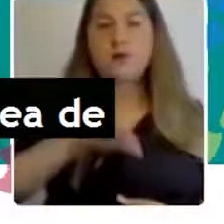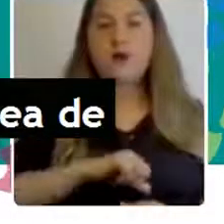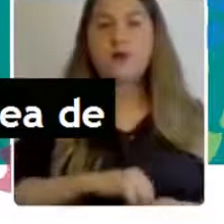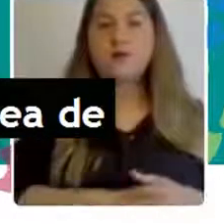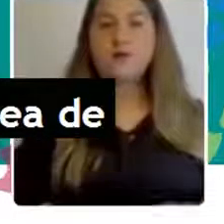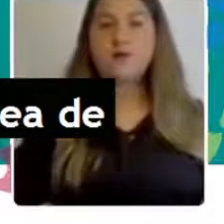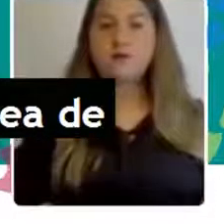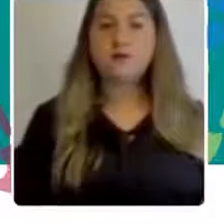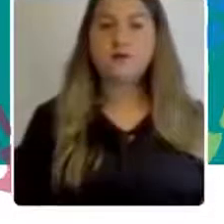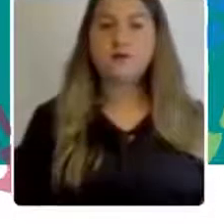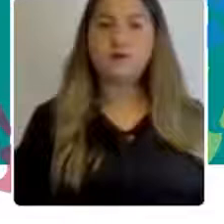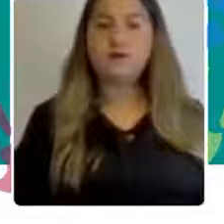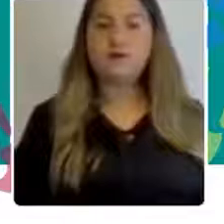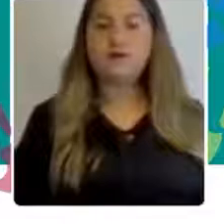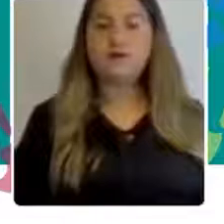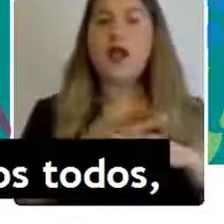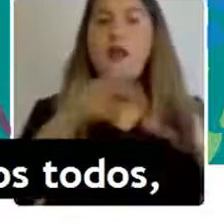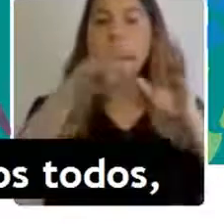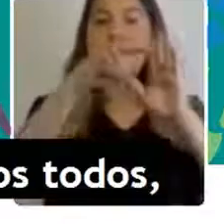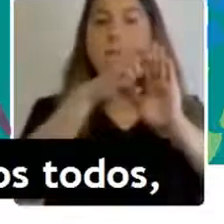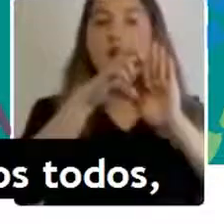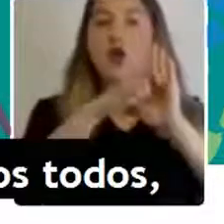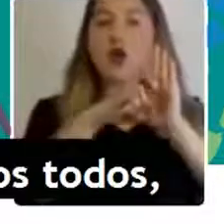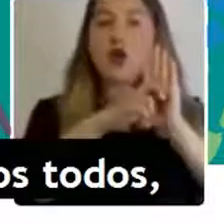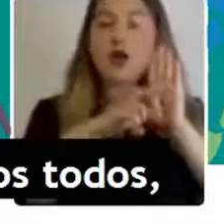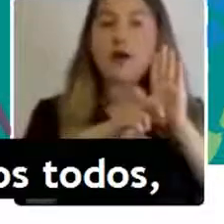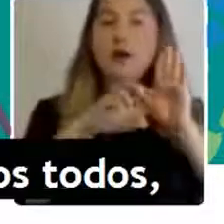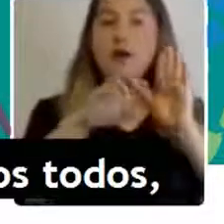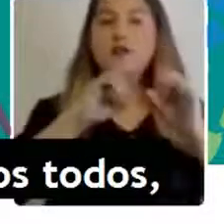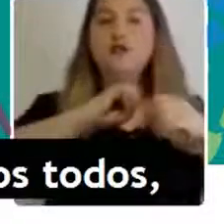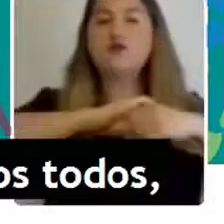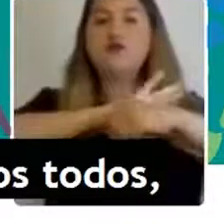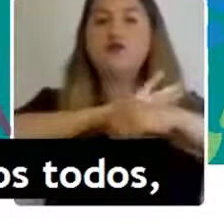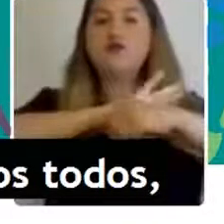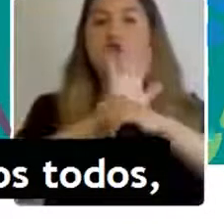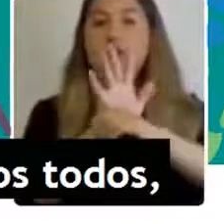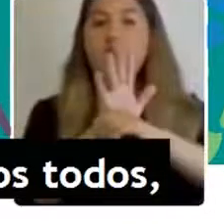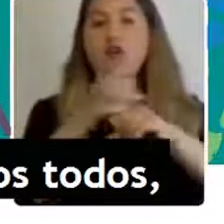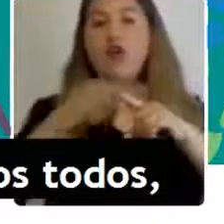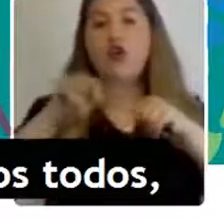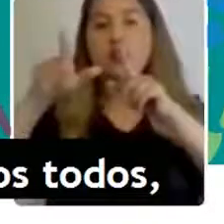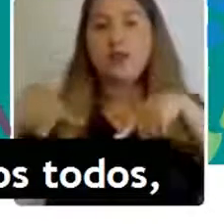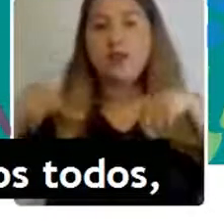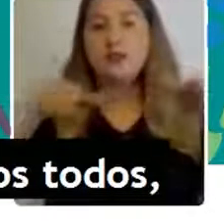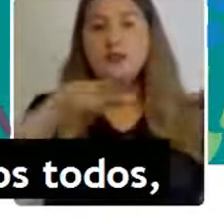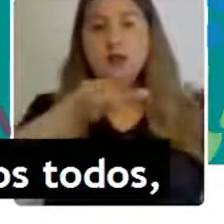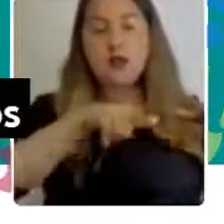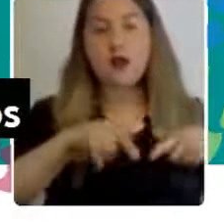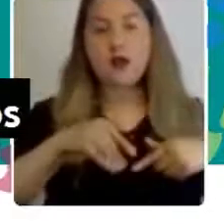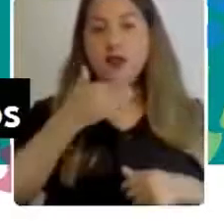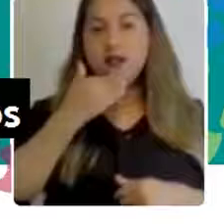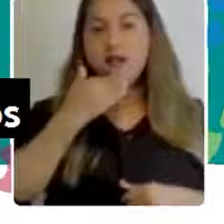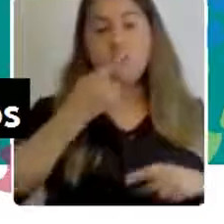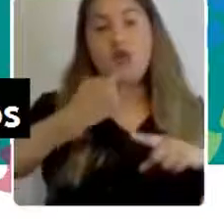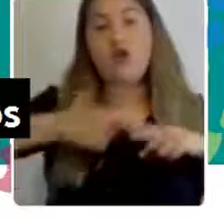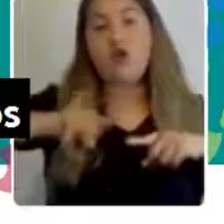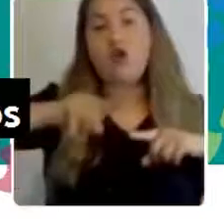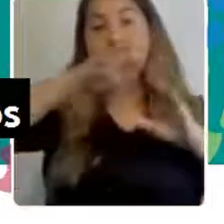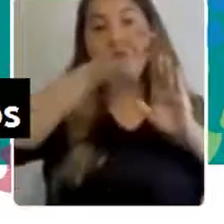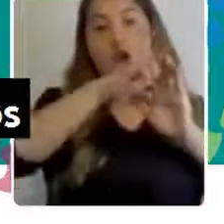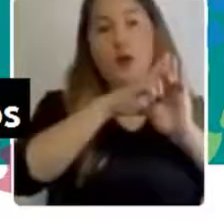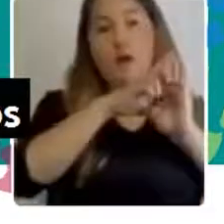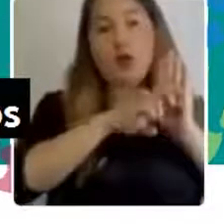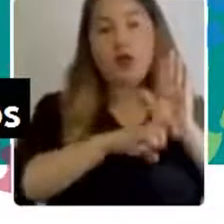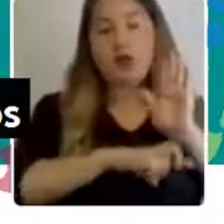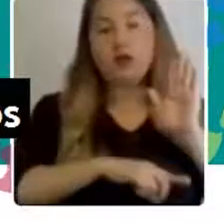in other areas. Other projects, I don't have time to go through everything, but I would like to mention